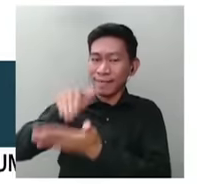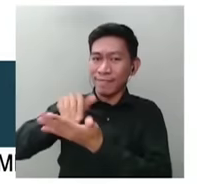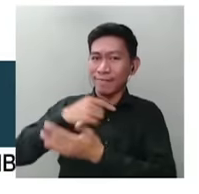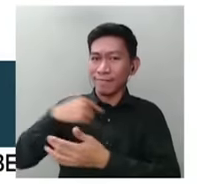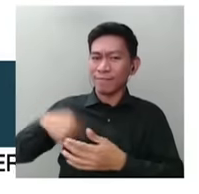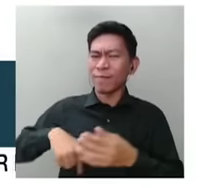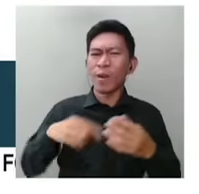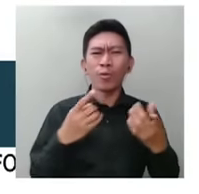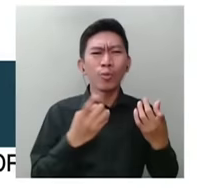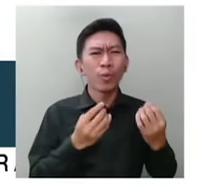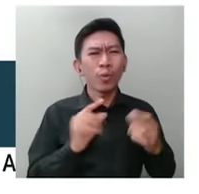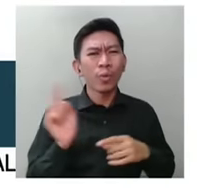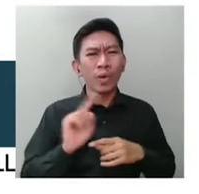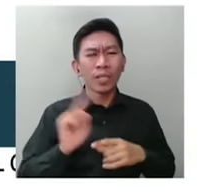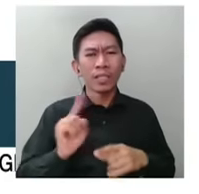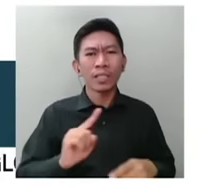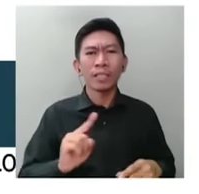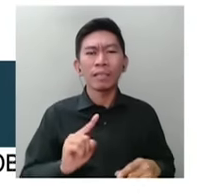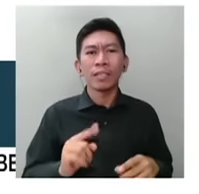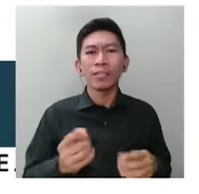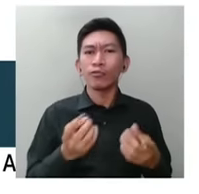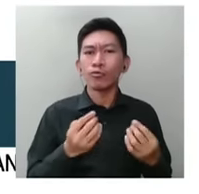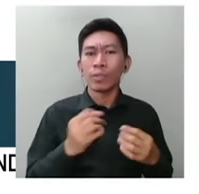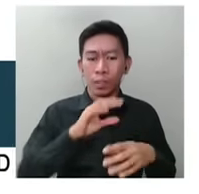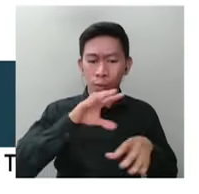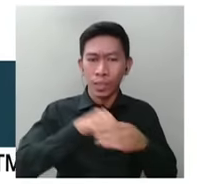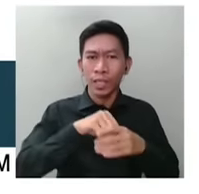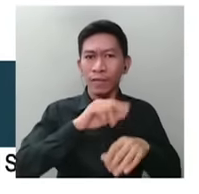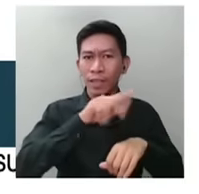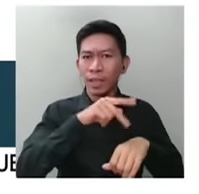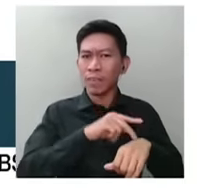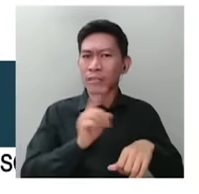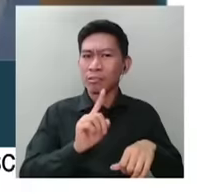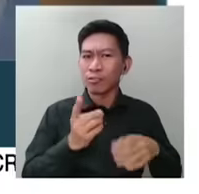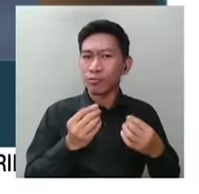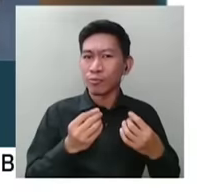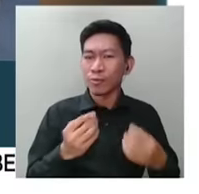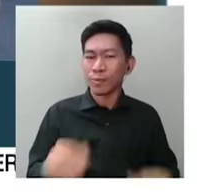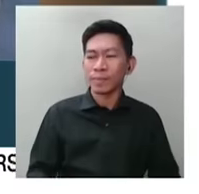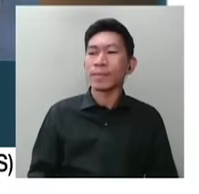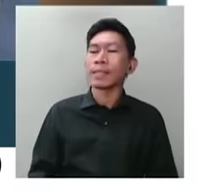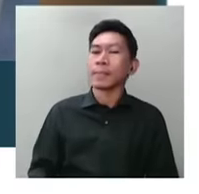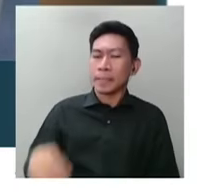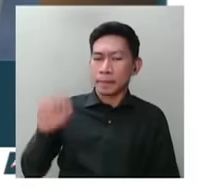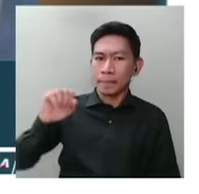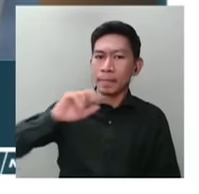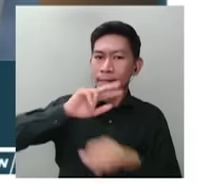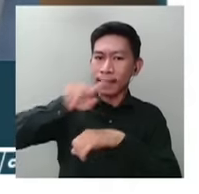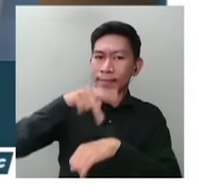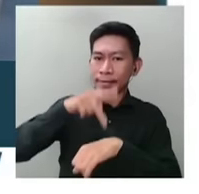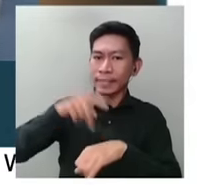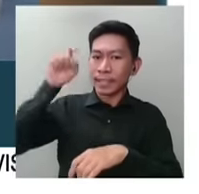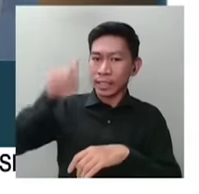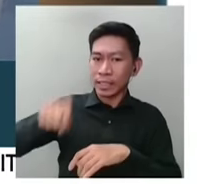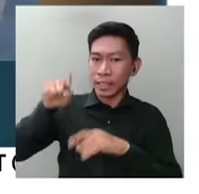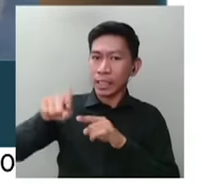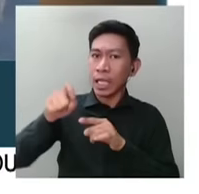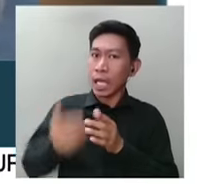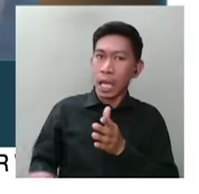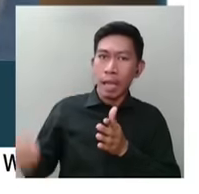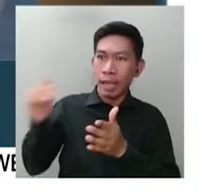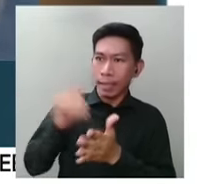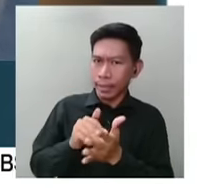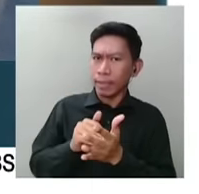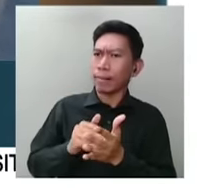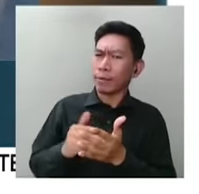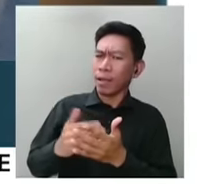What action are you expecting from these countries, including the Philippines? Go ahead. Well, of course, in case of the Philippines, we have to again reassert our claim. The Department